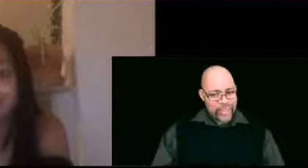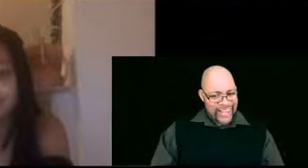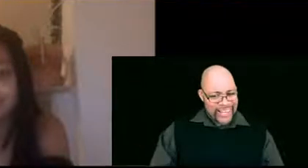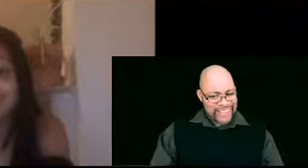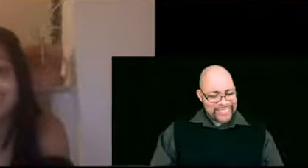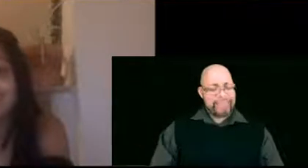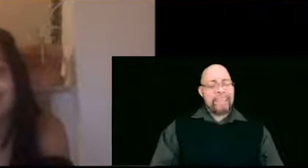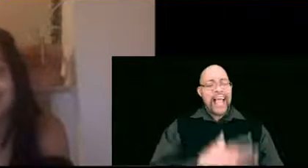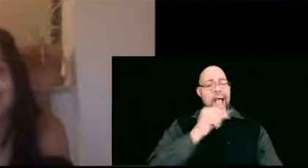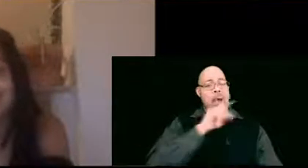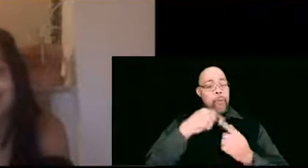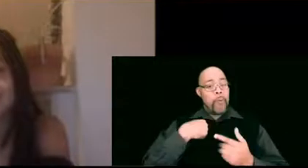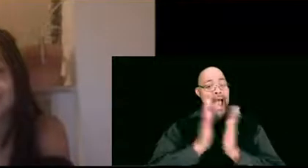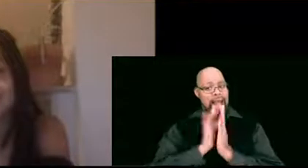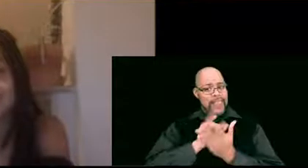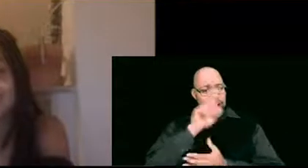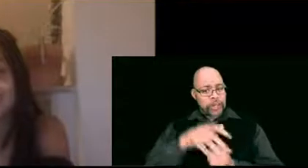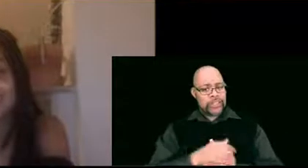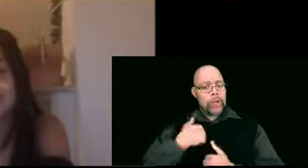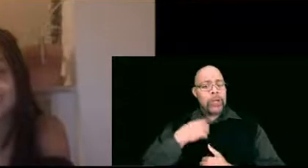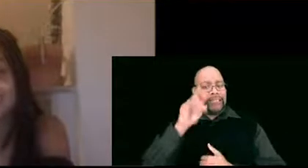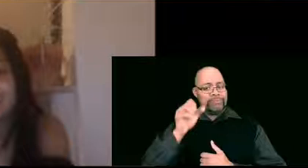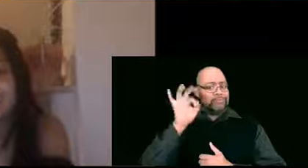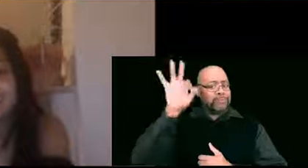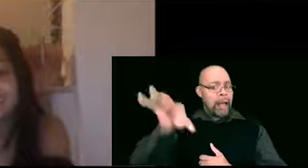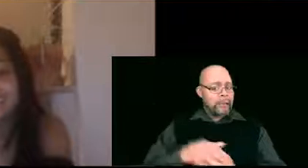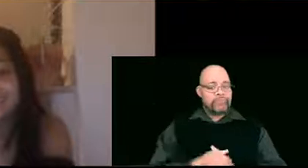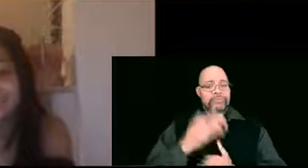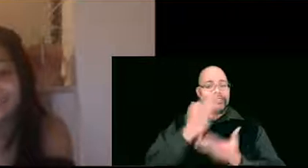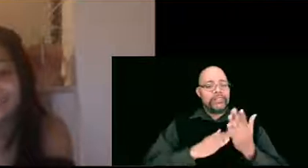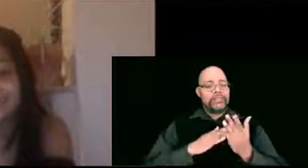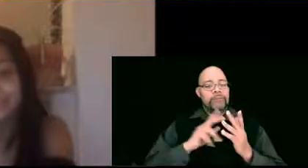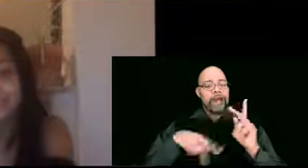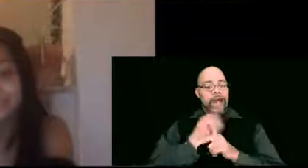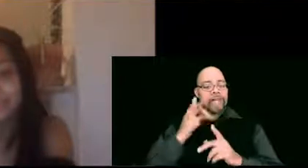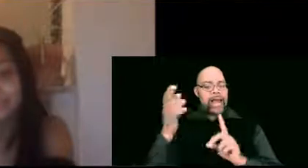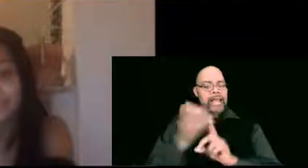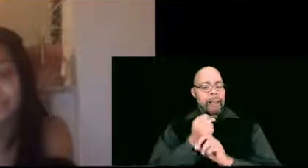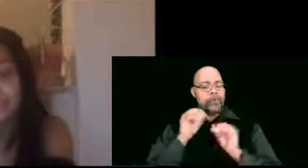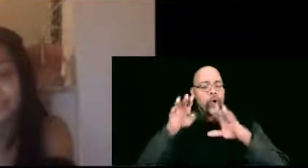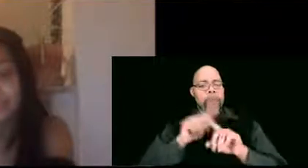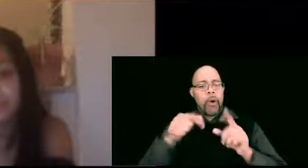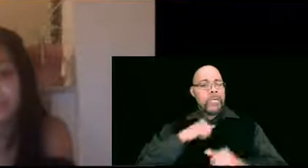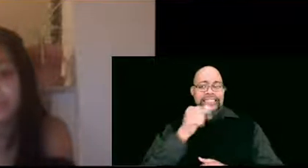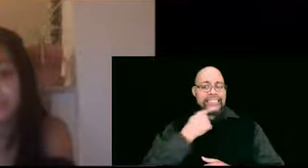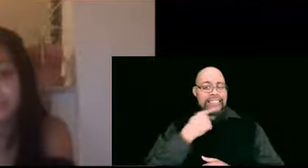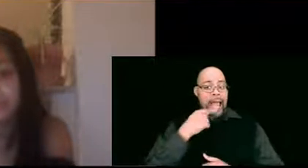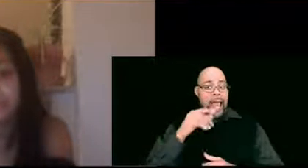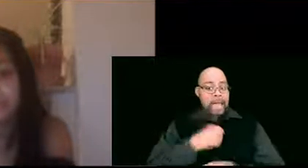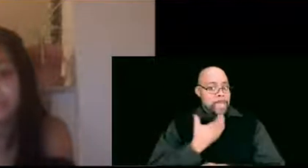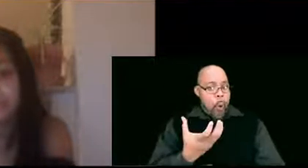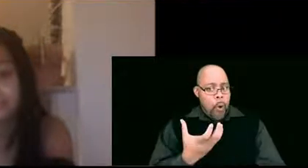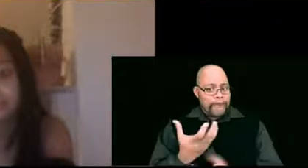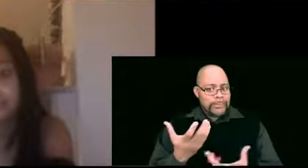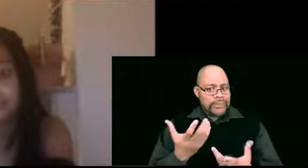poetry. And when we asked this question, we did throw out, some forms of capturing the ocean, but we didn't